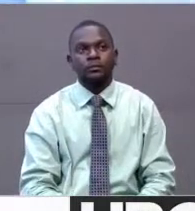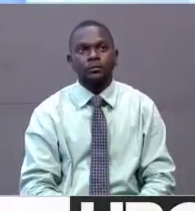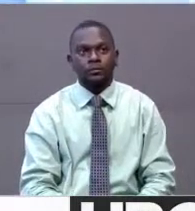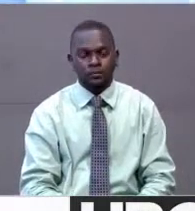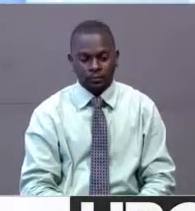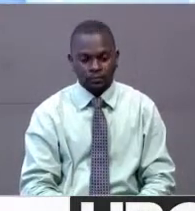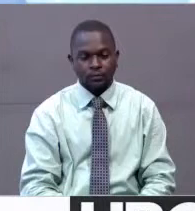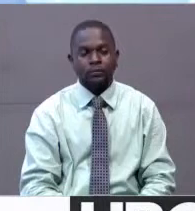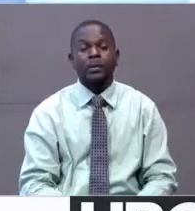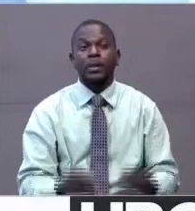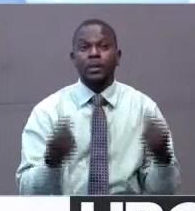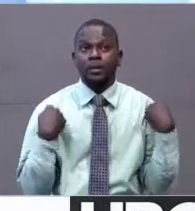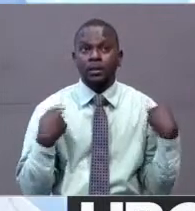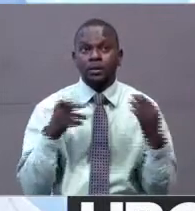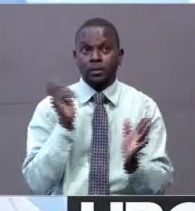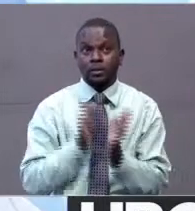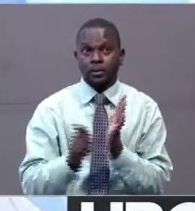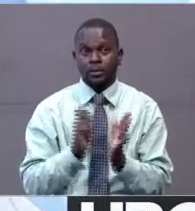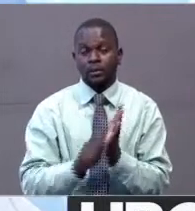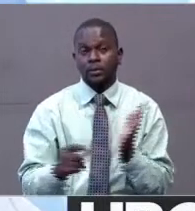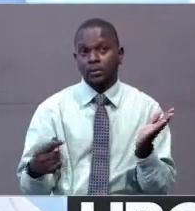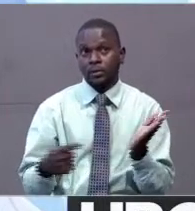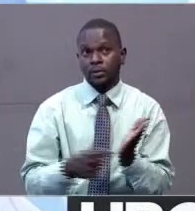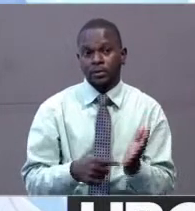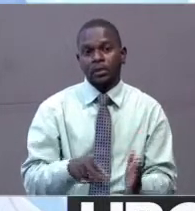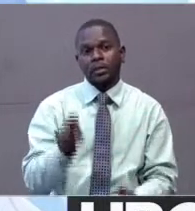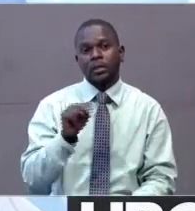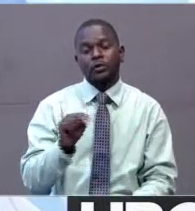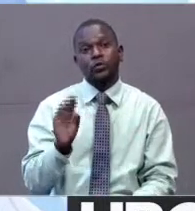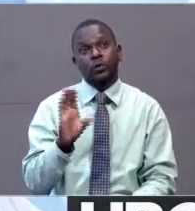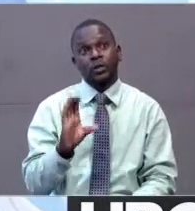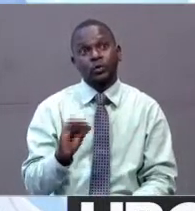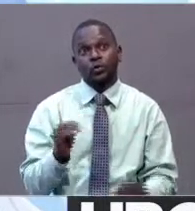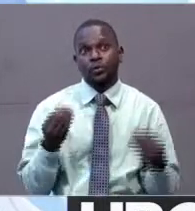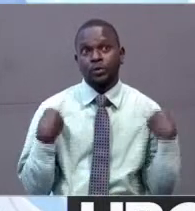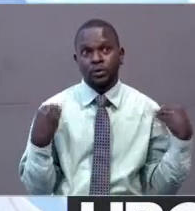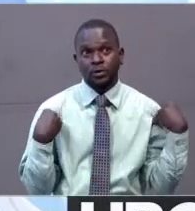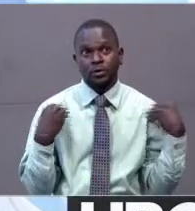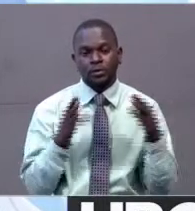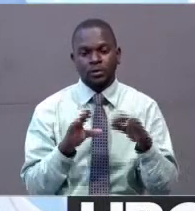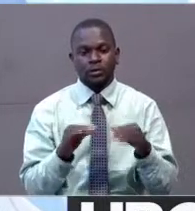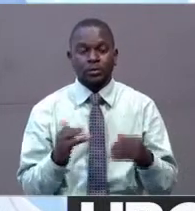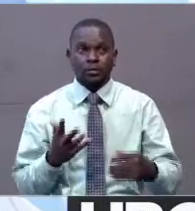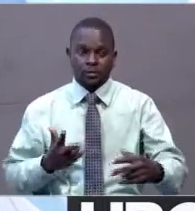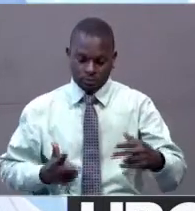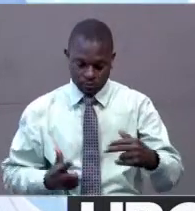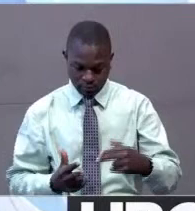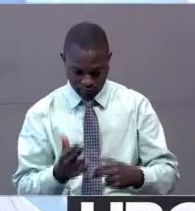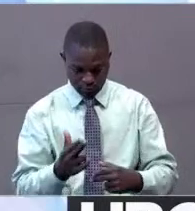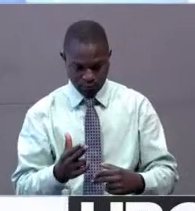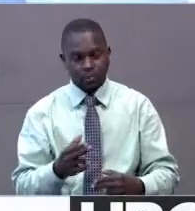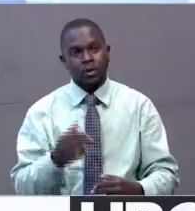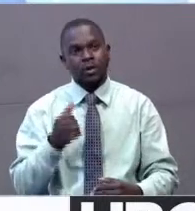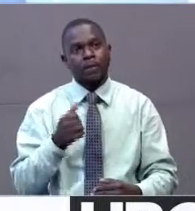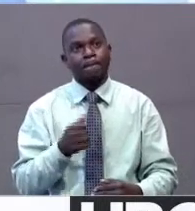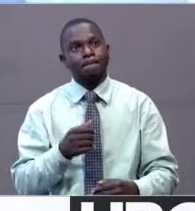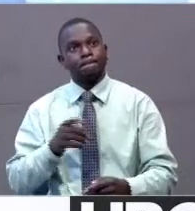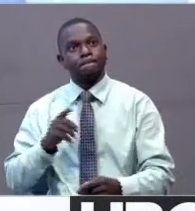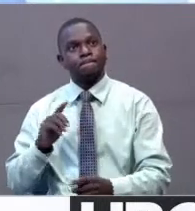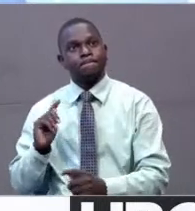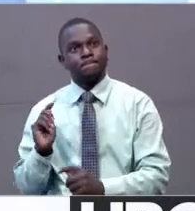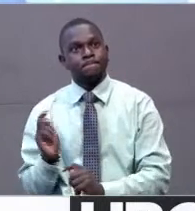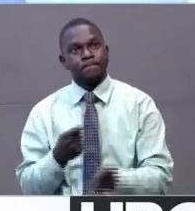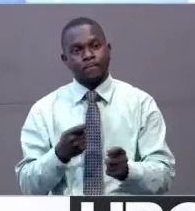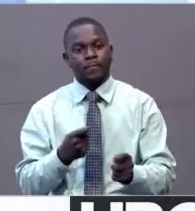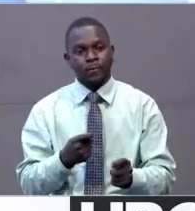The Assistant General Secretary, Technical National Council Sports, David Katende, has launched the All Africa Badminton Seniors